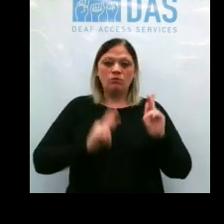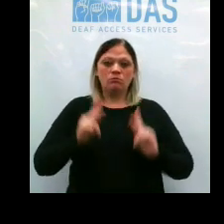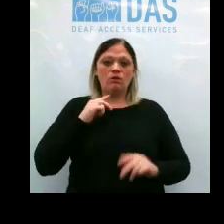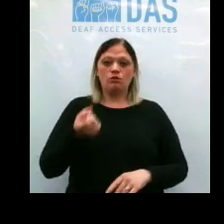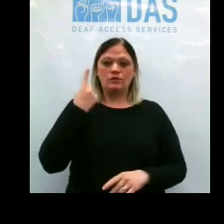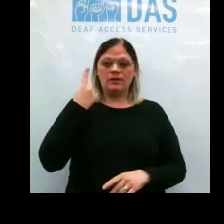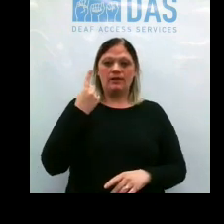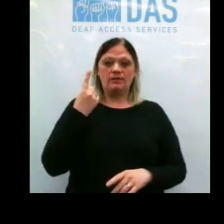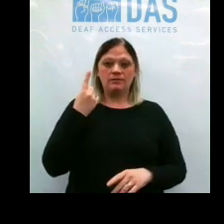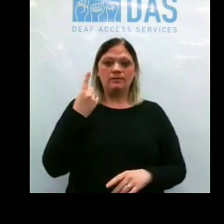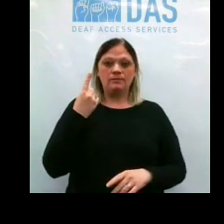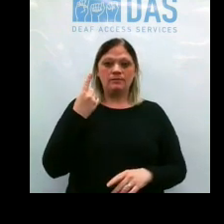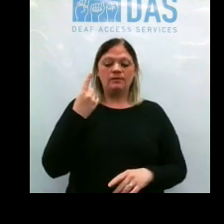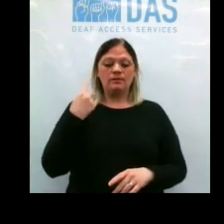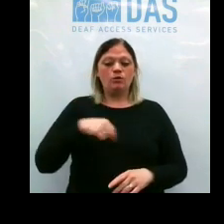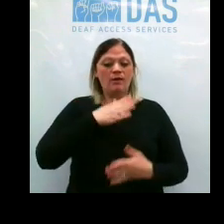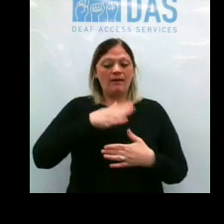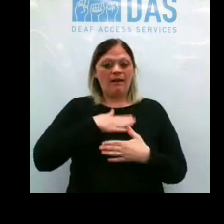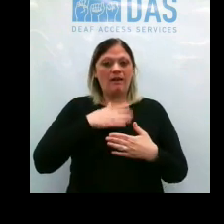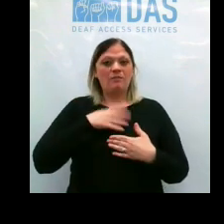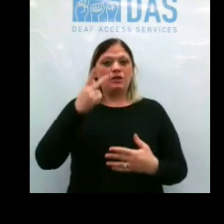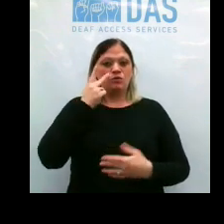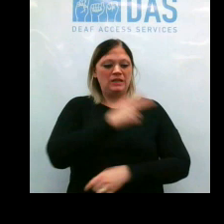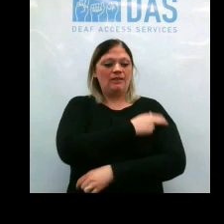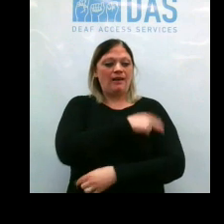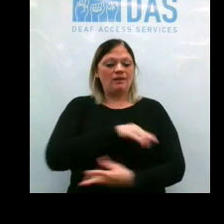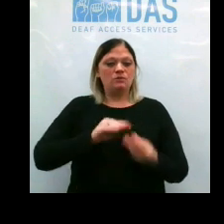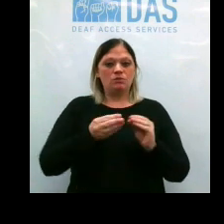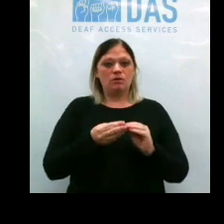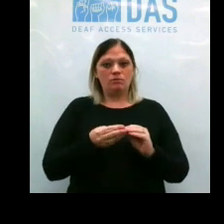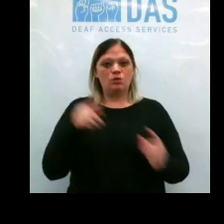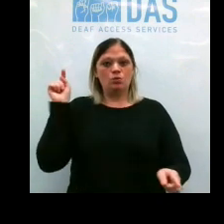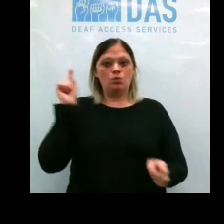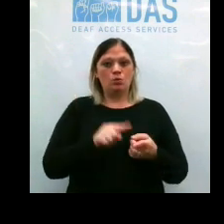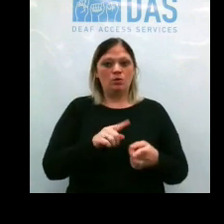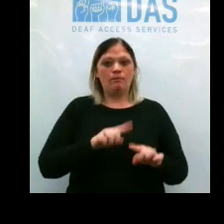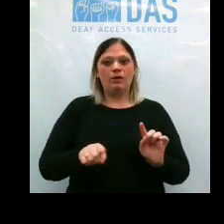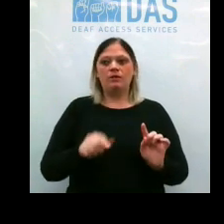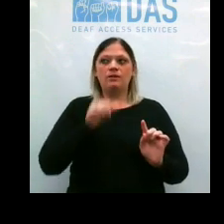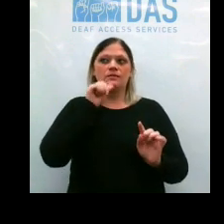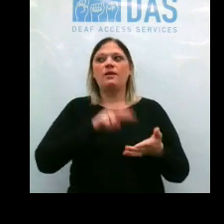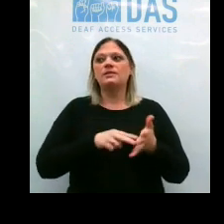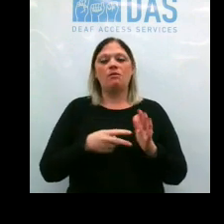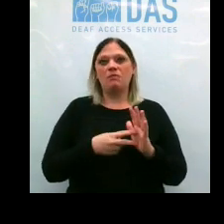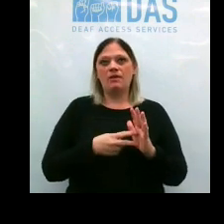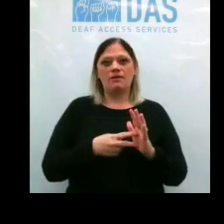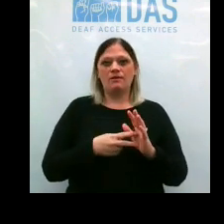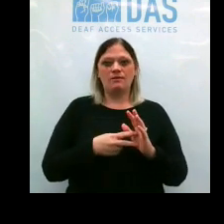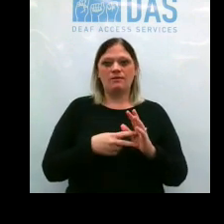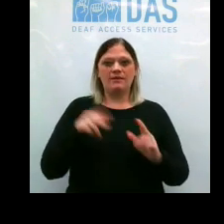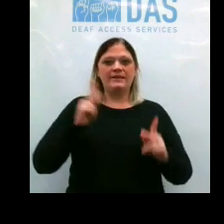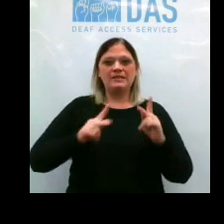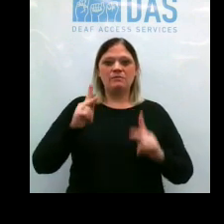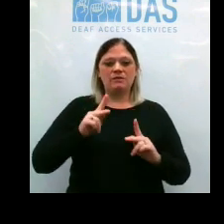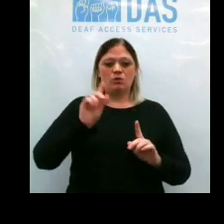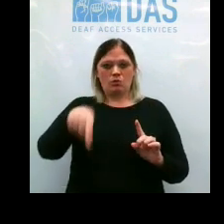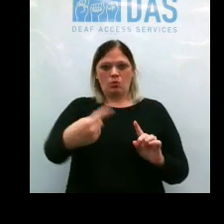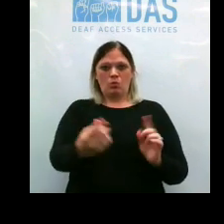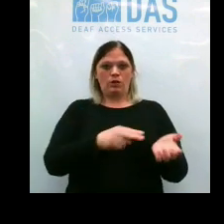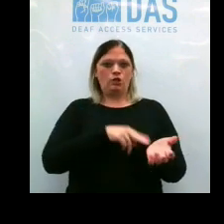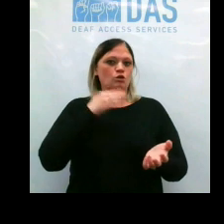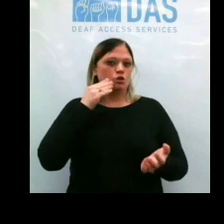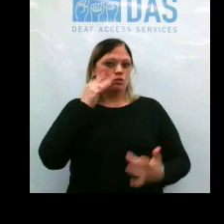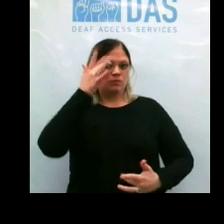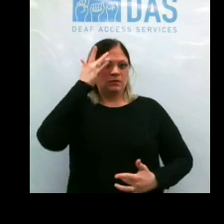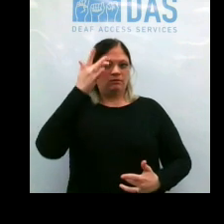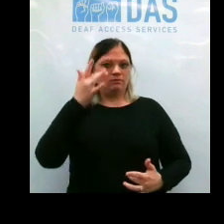that we're glad to see the hospitalization numbers go down, but it just doesn't mean that it's people in a nursing home that are getting sick.